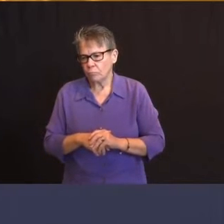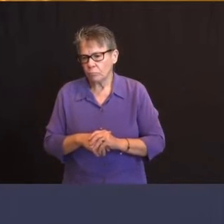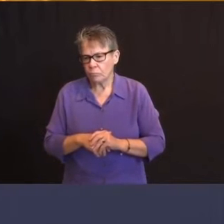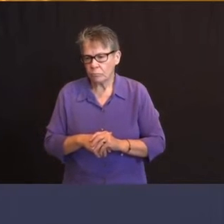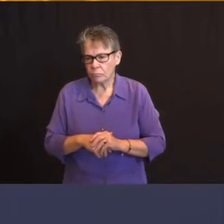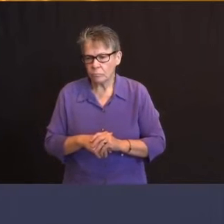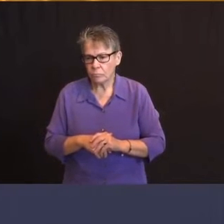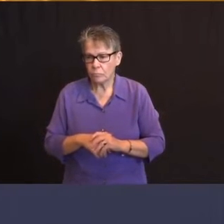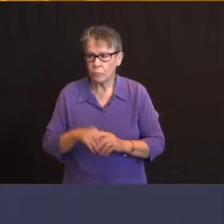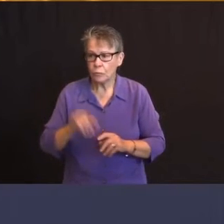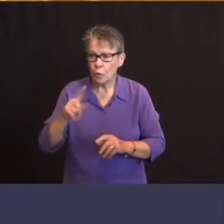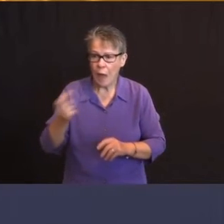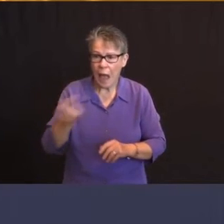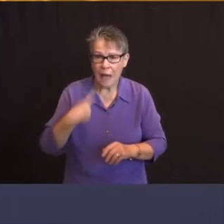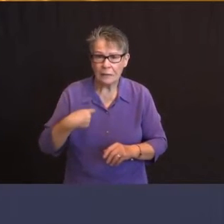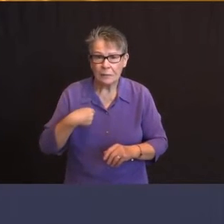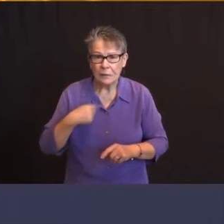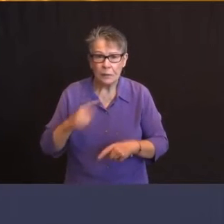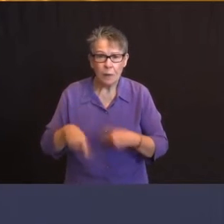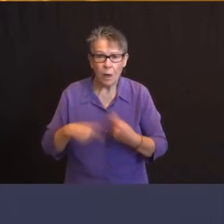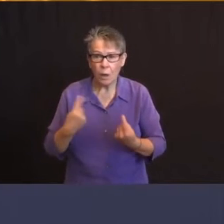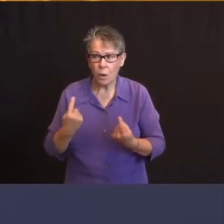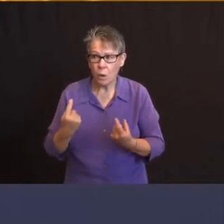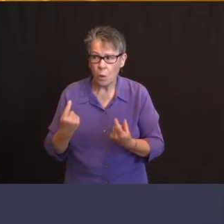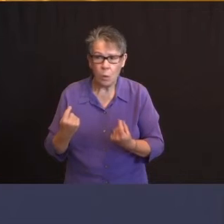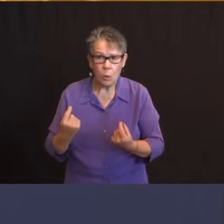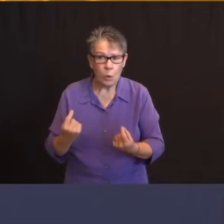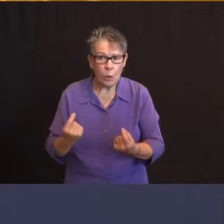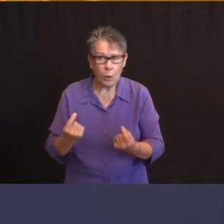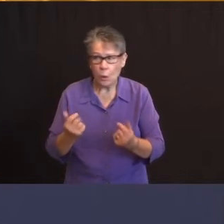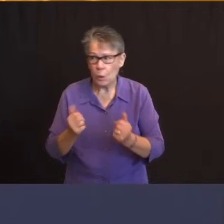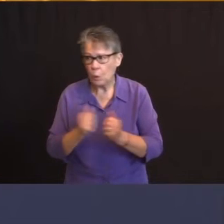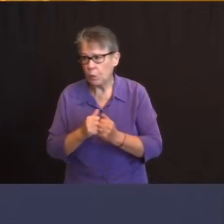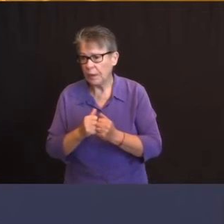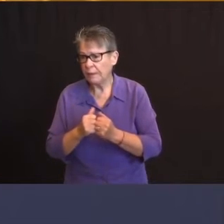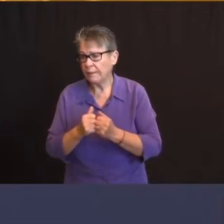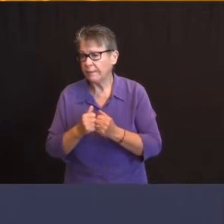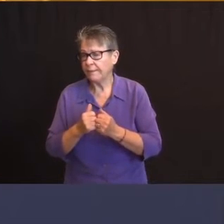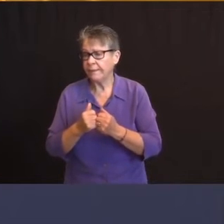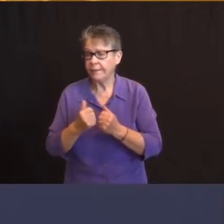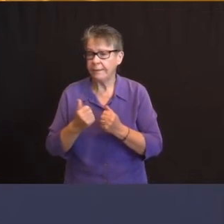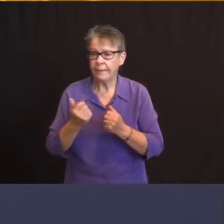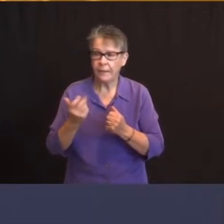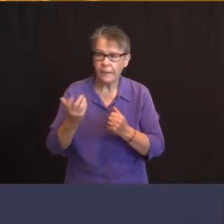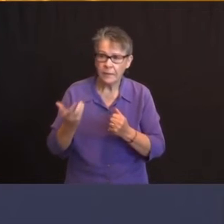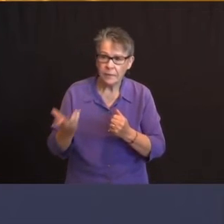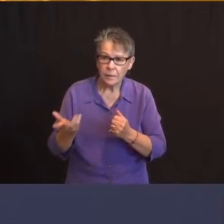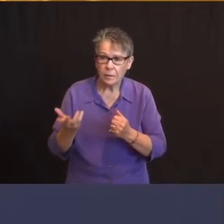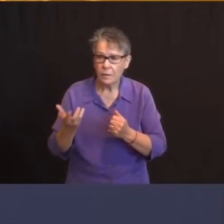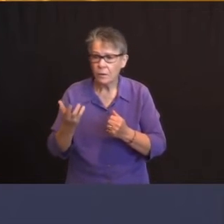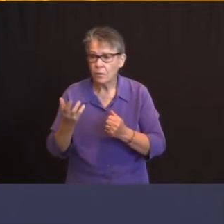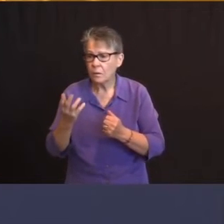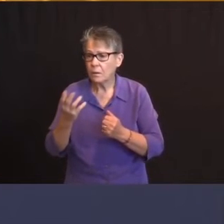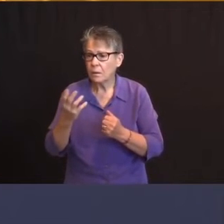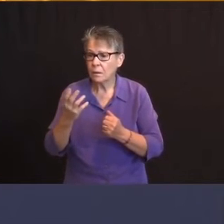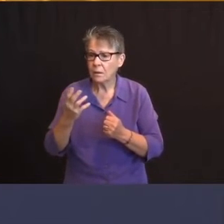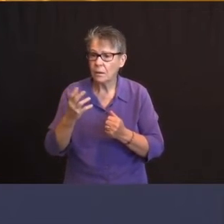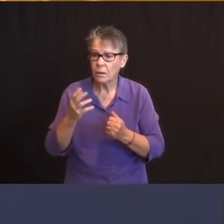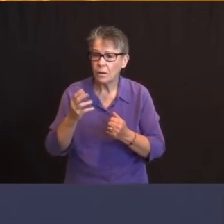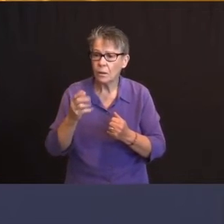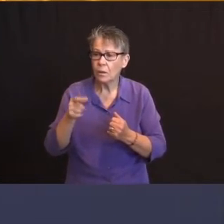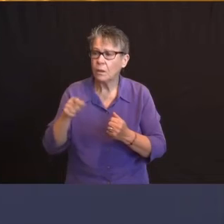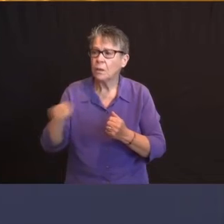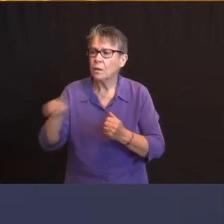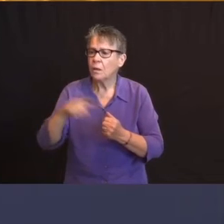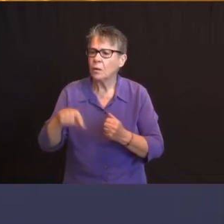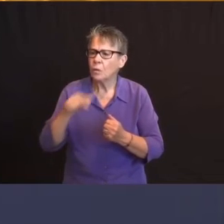folks. Dan, Brian, let's follow up in parallel with John on this Ventnor situation, but they rightfully were taken to